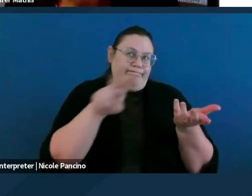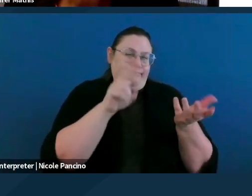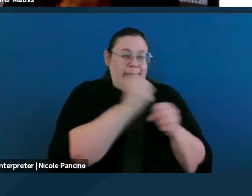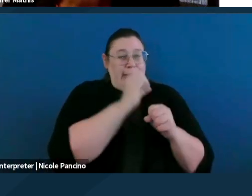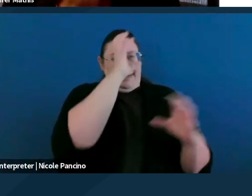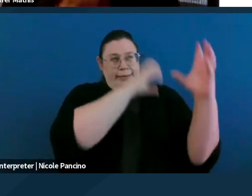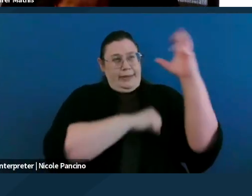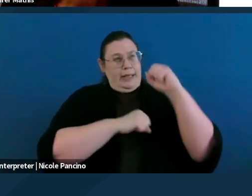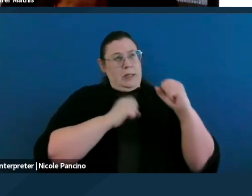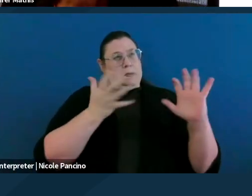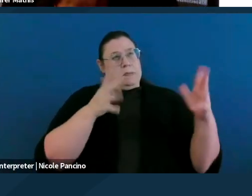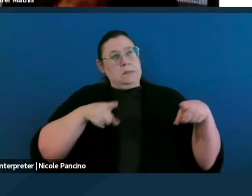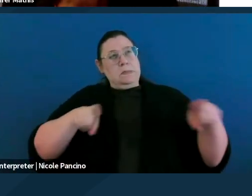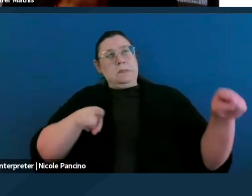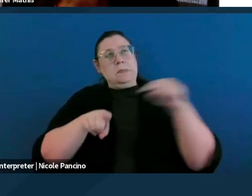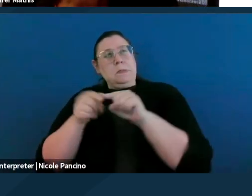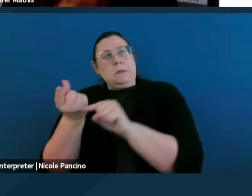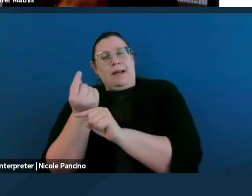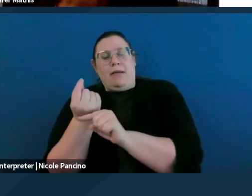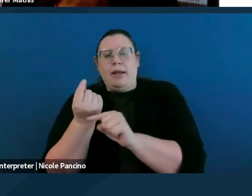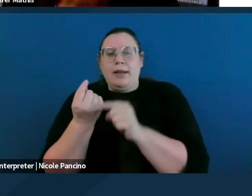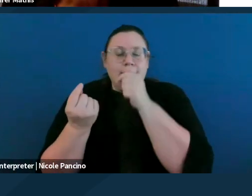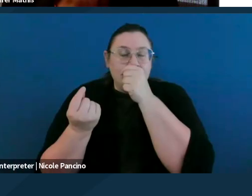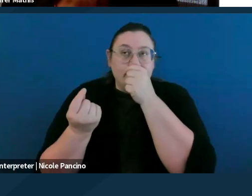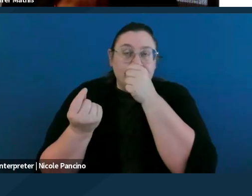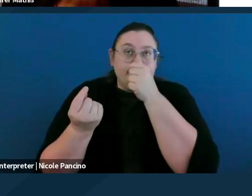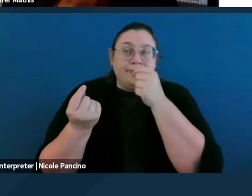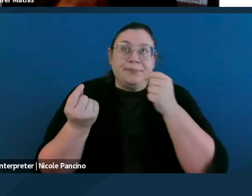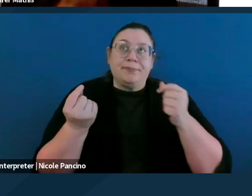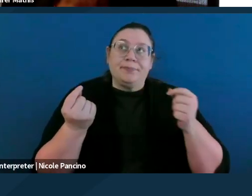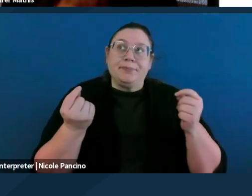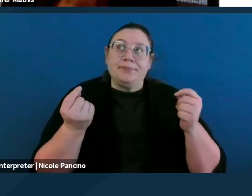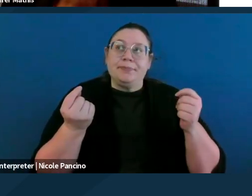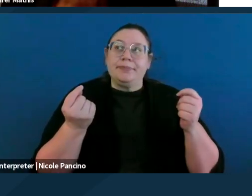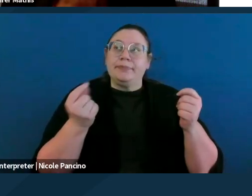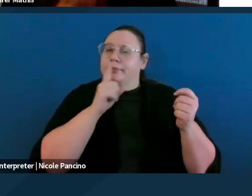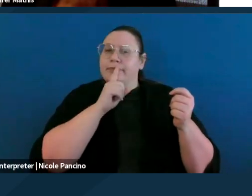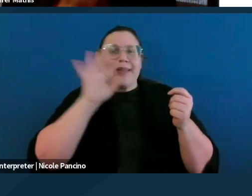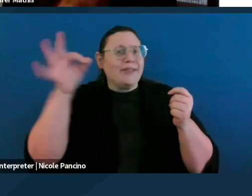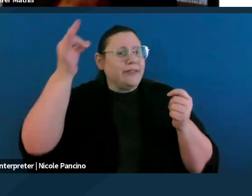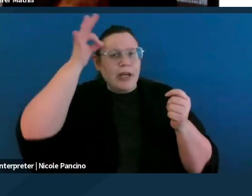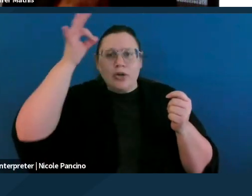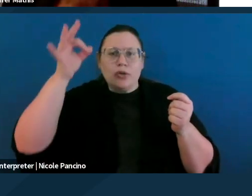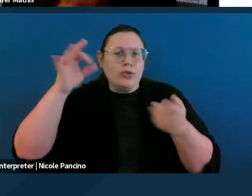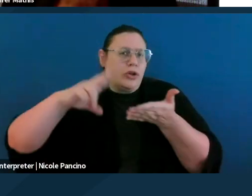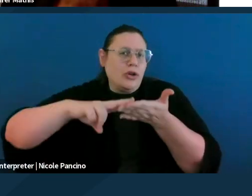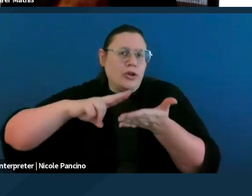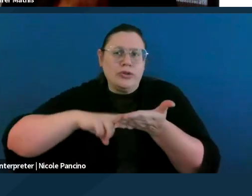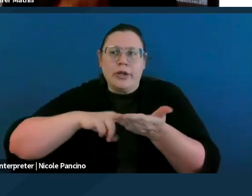And so, it's not like the federal contractor workforce